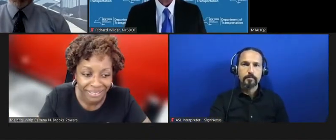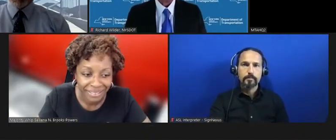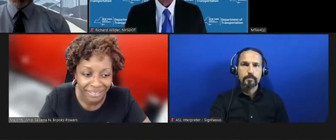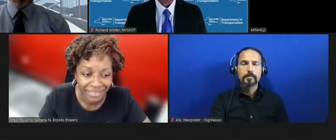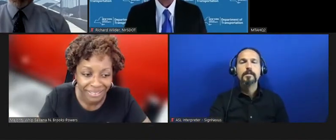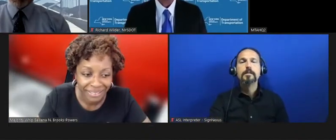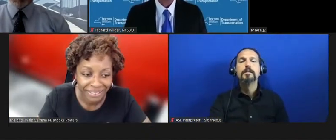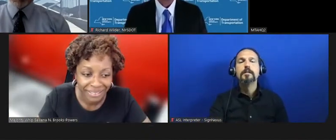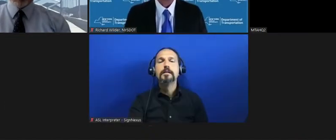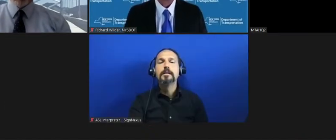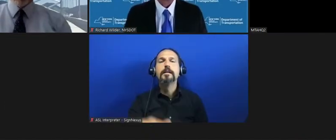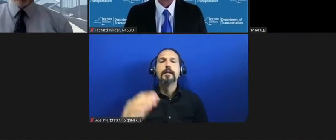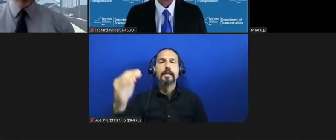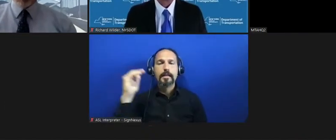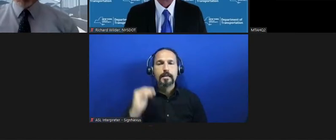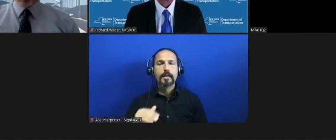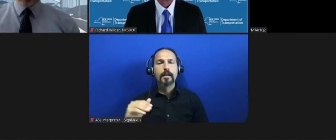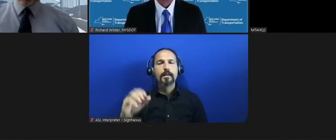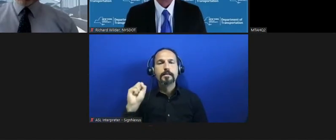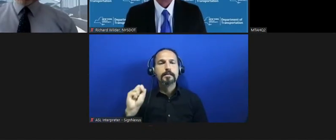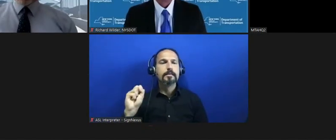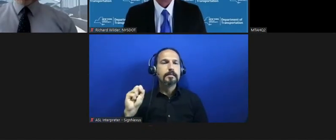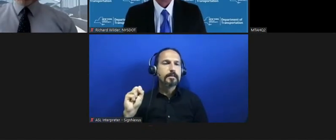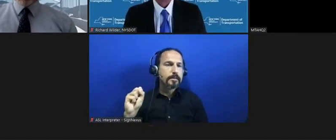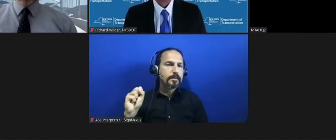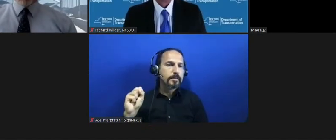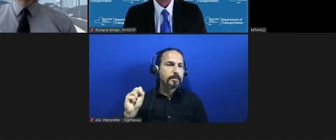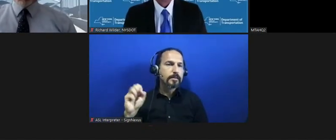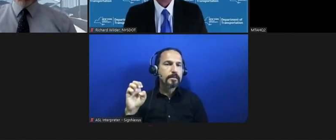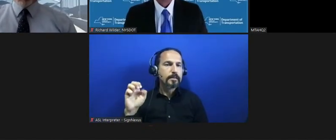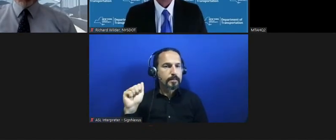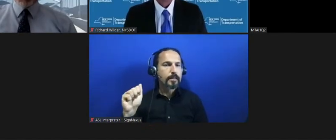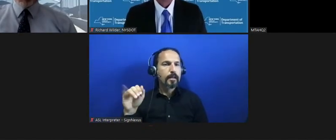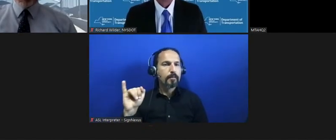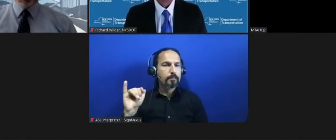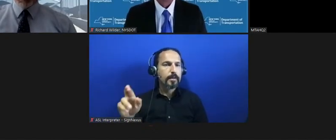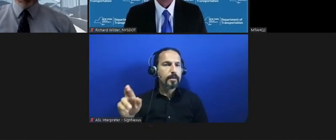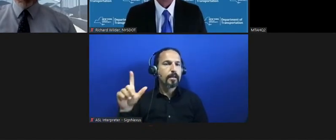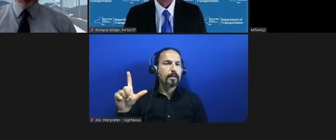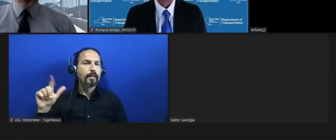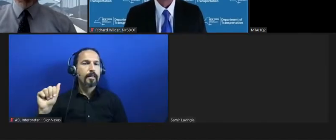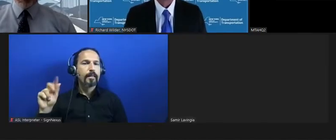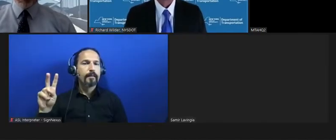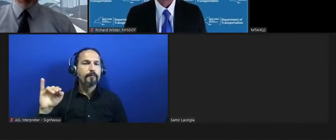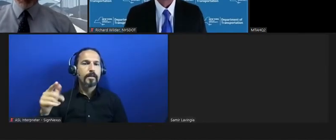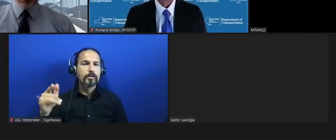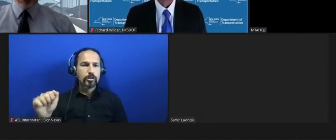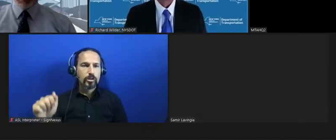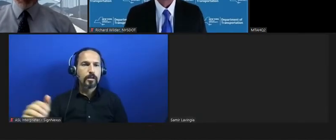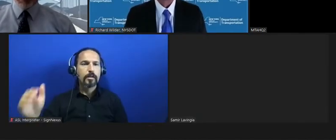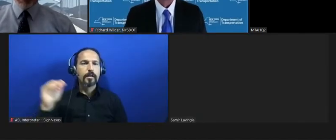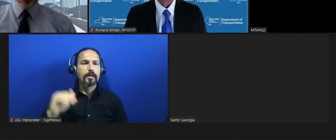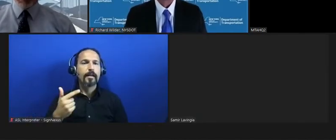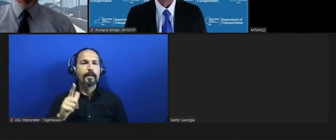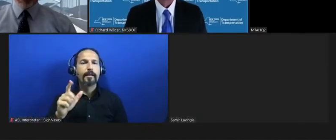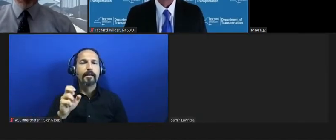our next speaker is Samir laving Gia followed by Glenn Dewer